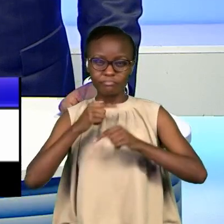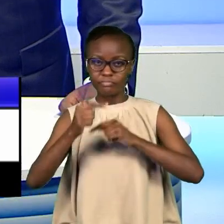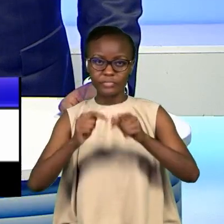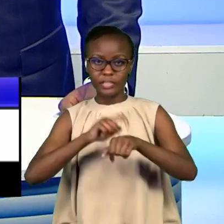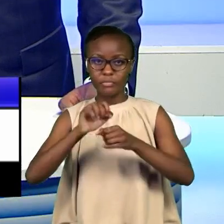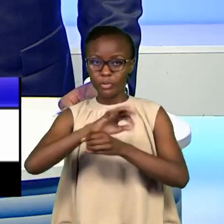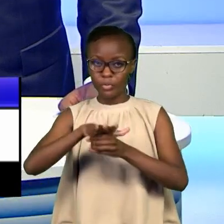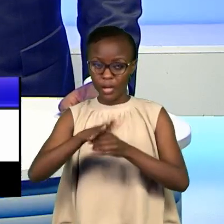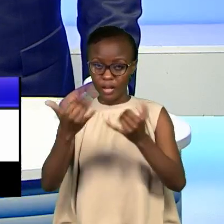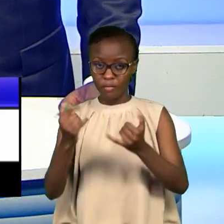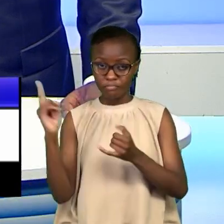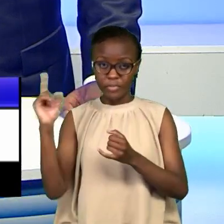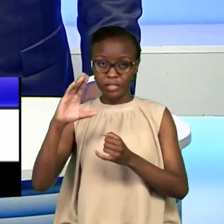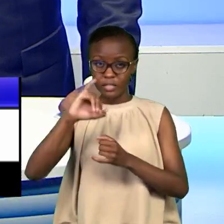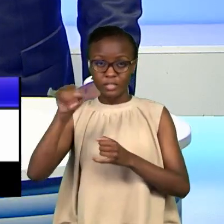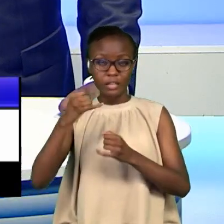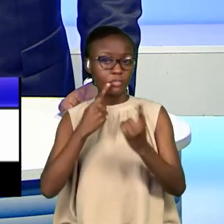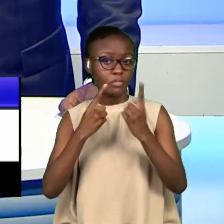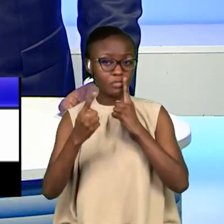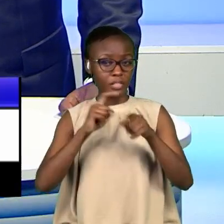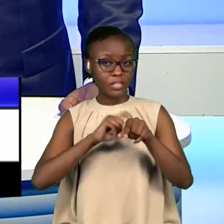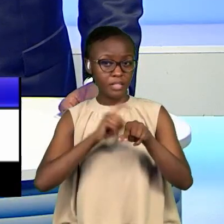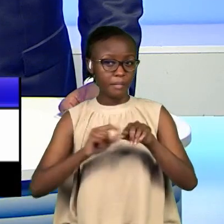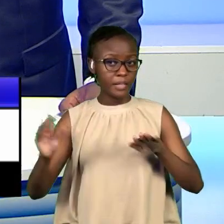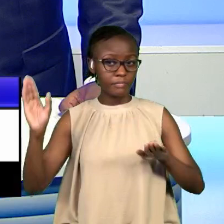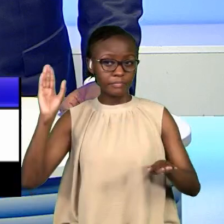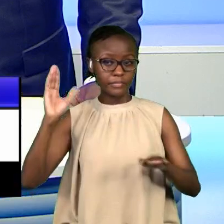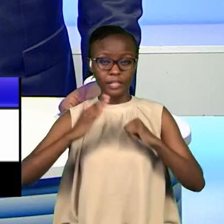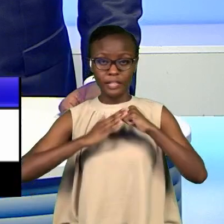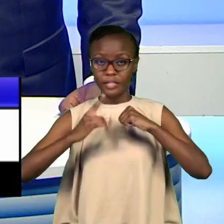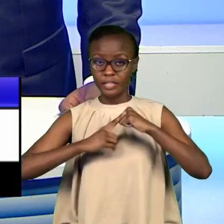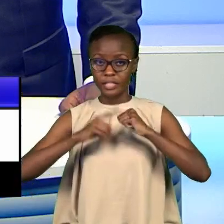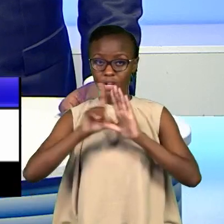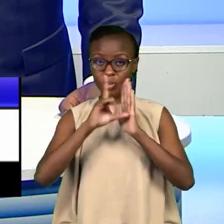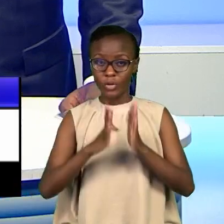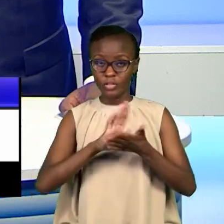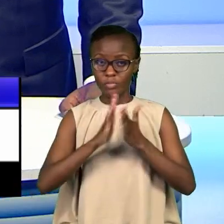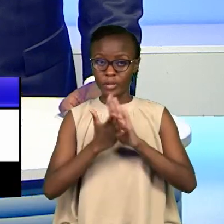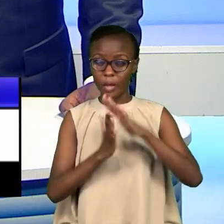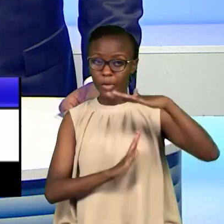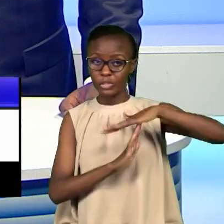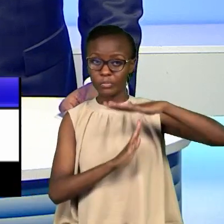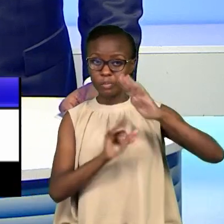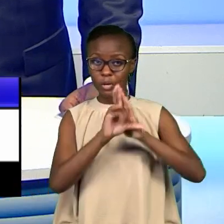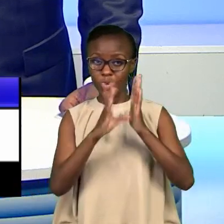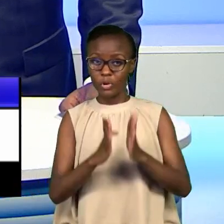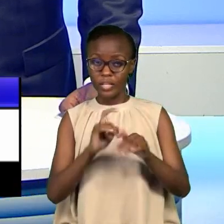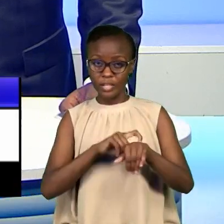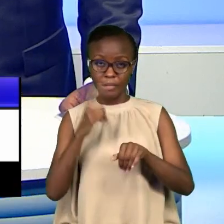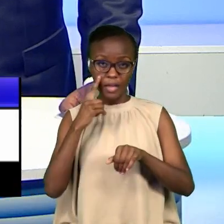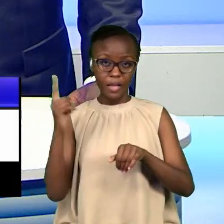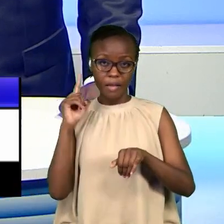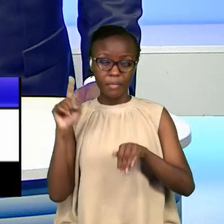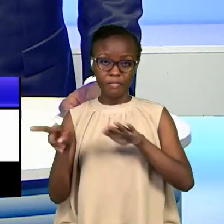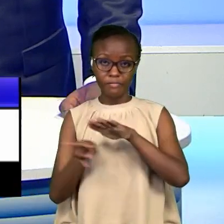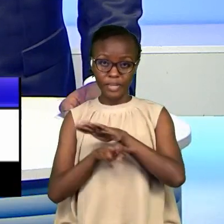period. The CJ was speaking during the admission of 96 lawyers to the role of advocates at a ceremony attended by Deputy Chief Justice